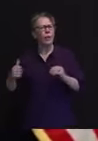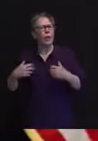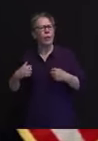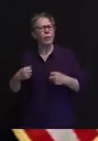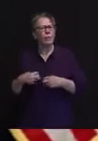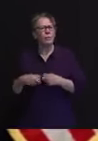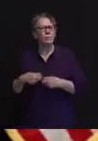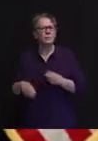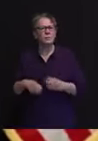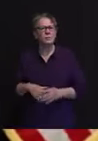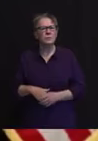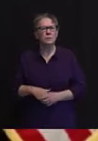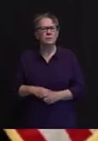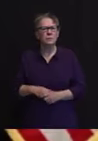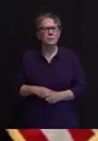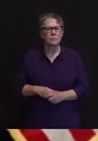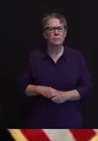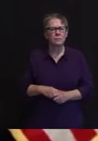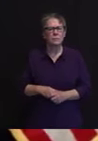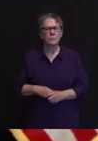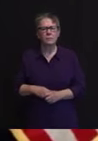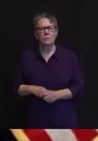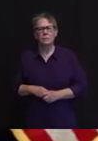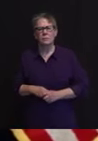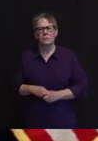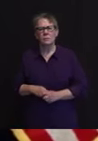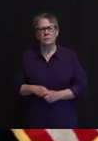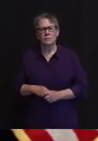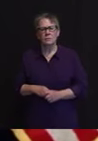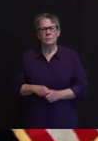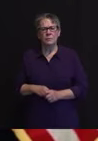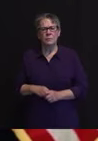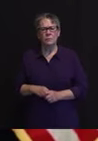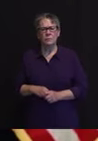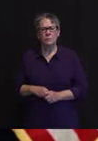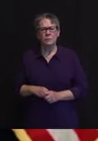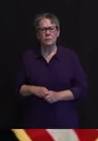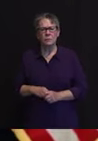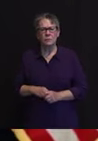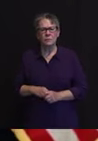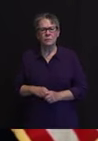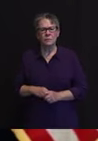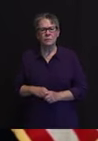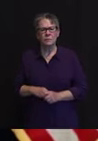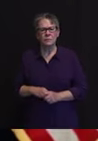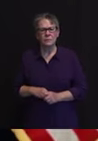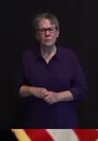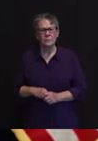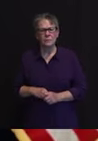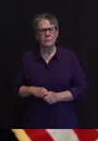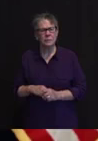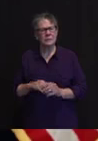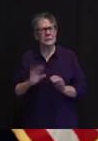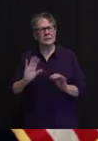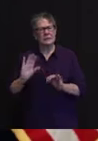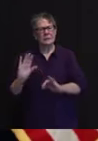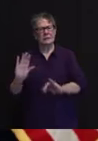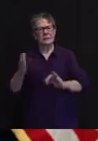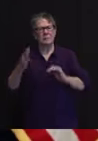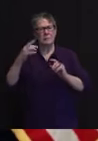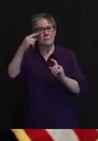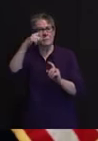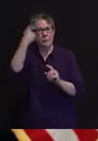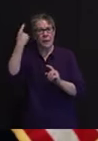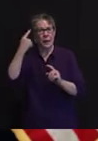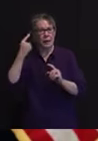American number. It's down a little bit, I think, but not much, but it's still about 50% more than the representation of the